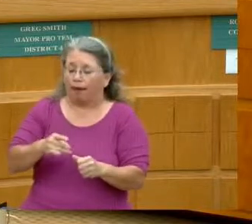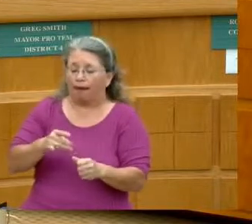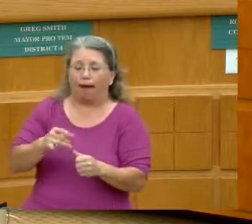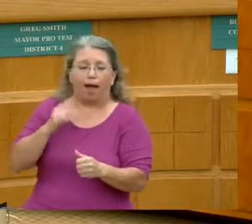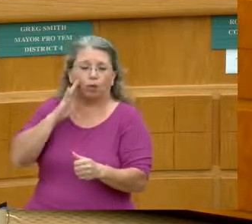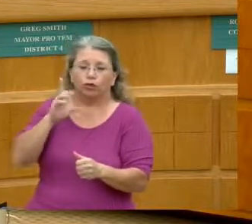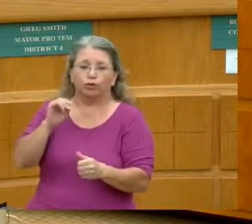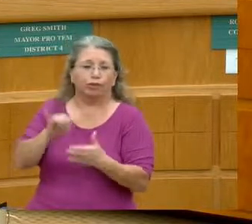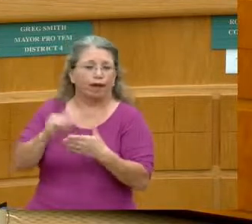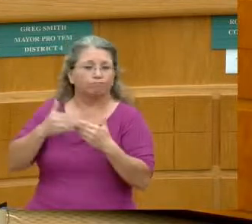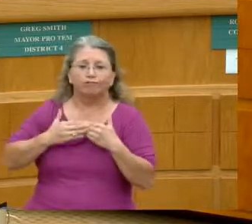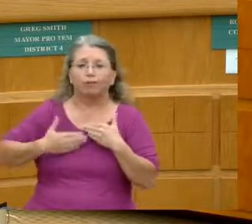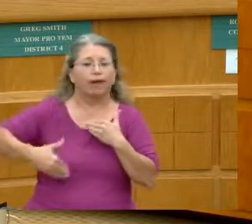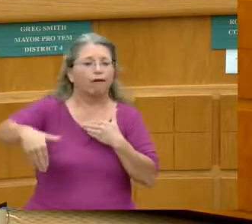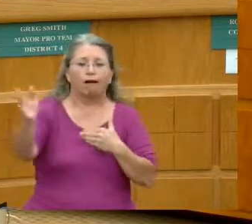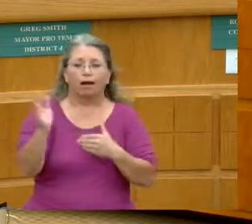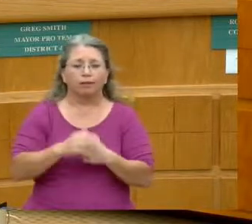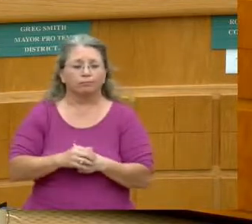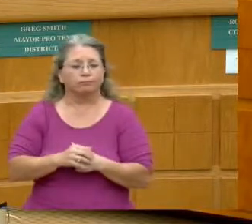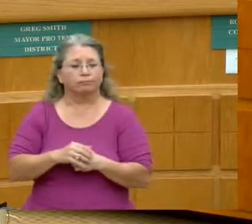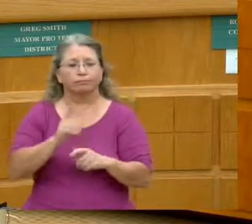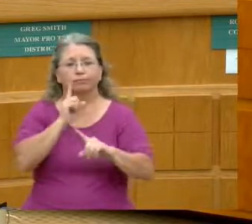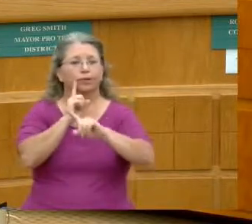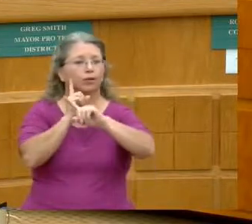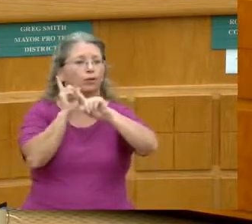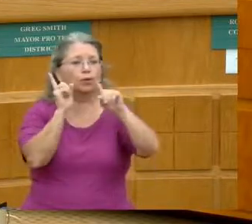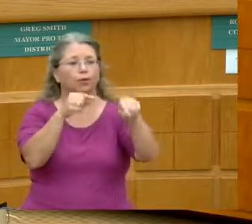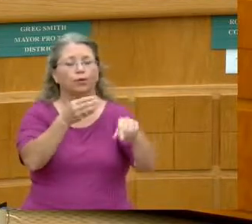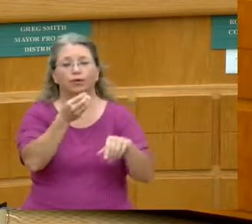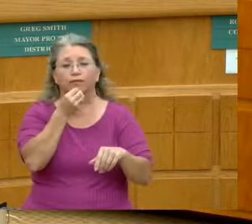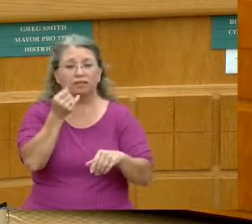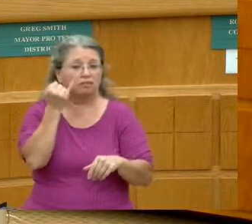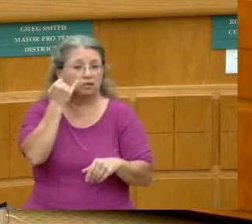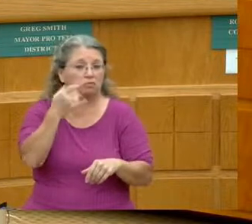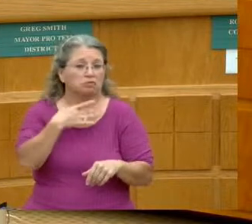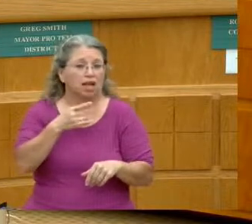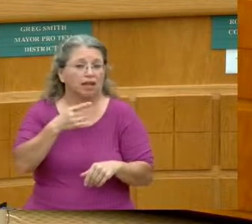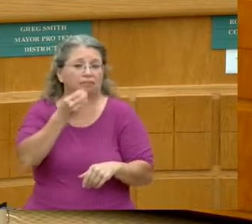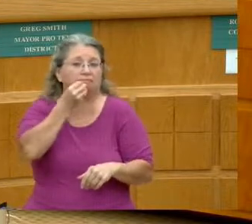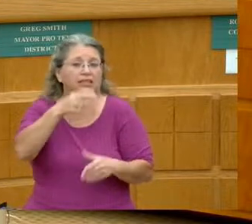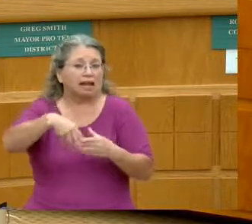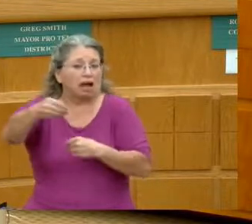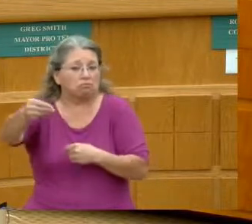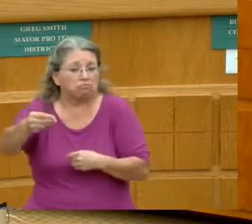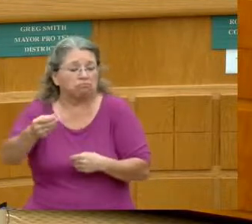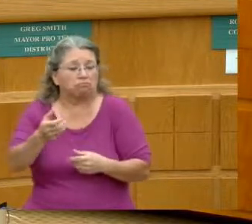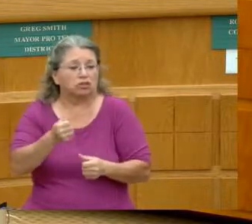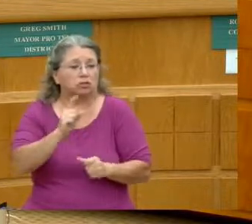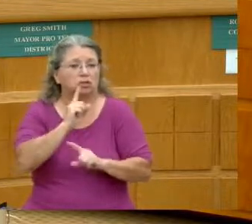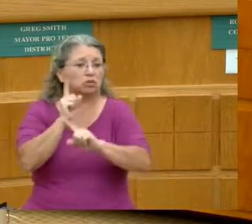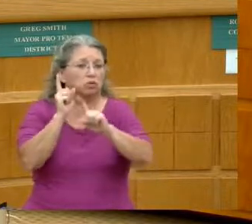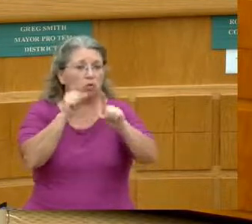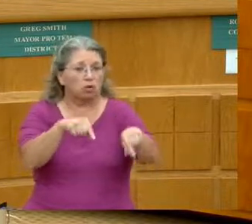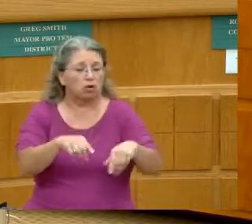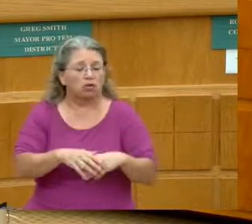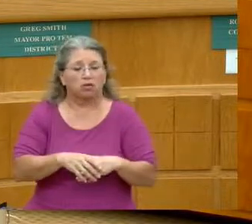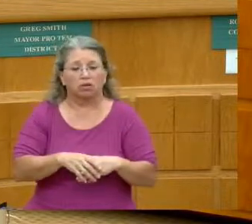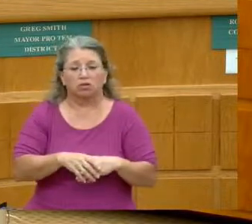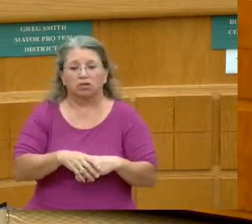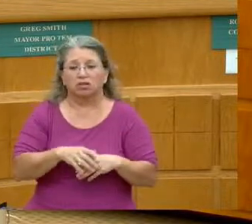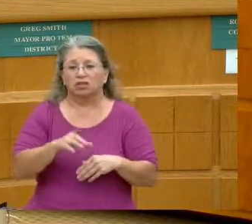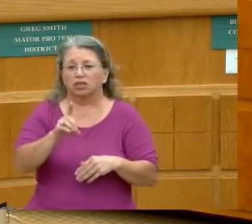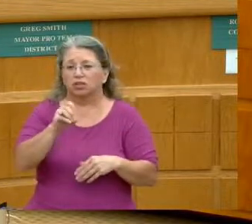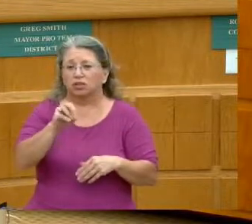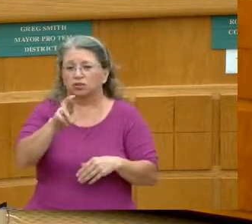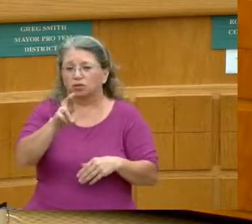It's fantastic. Takeout, if you like eating out a lot like I do, you can get takeout. There's DoorDash, there's Grubhub,